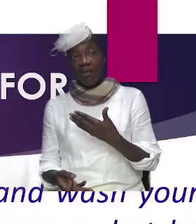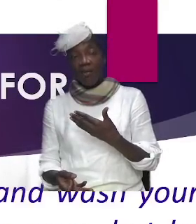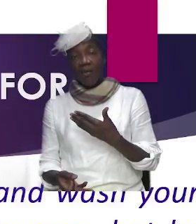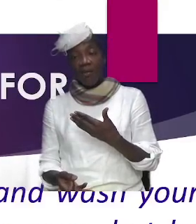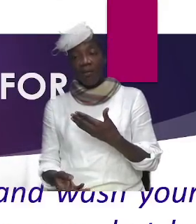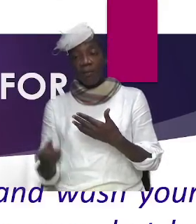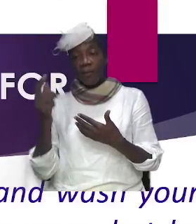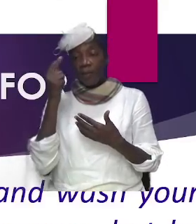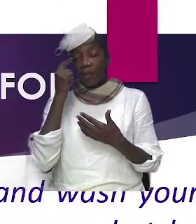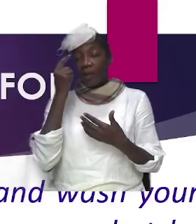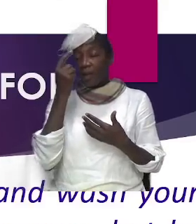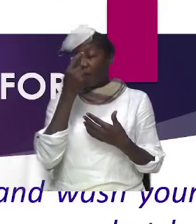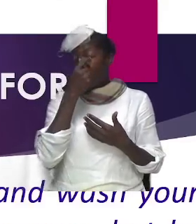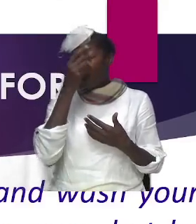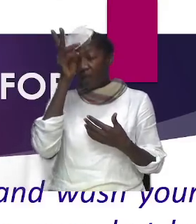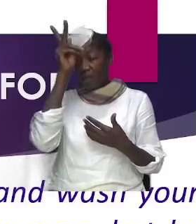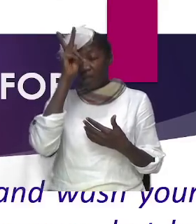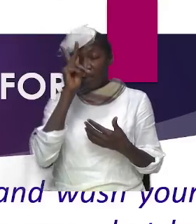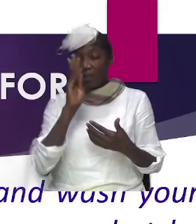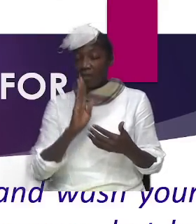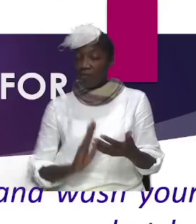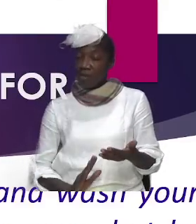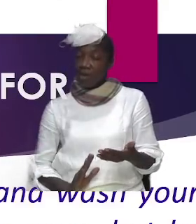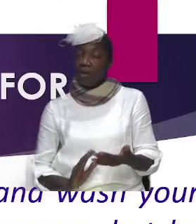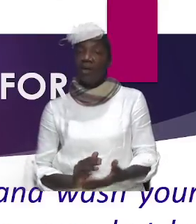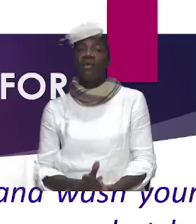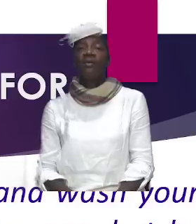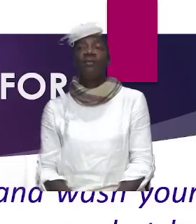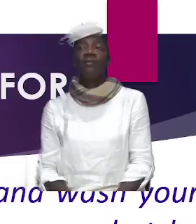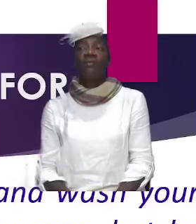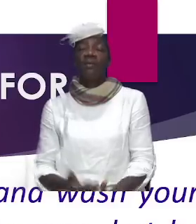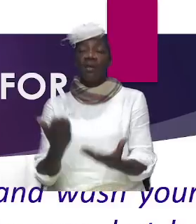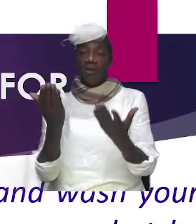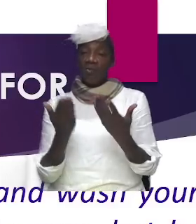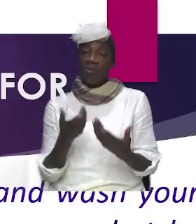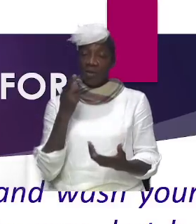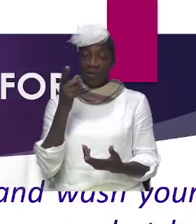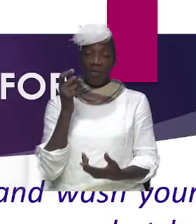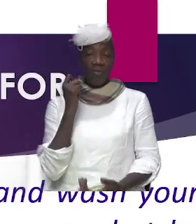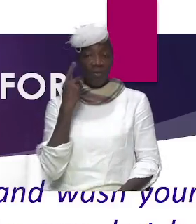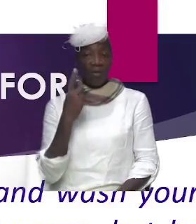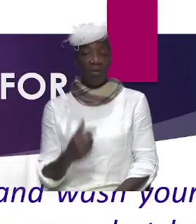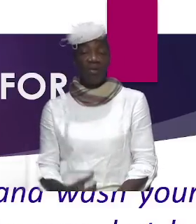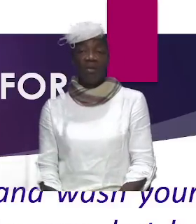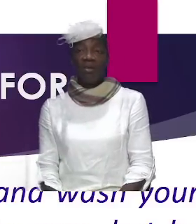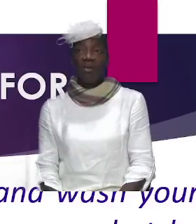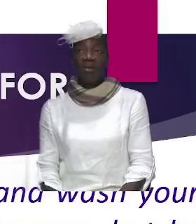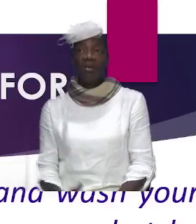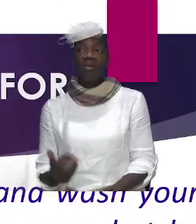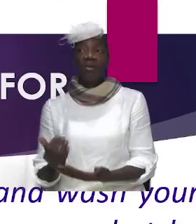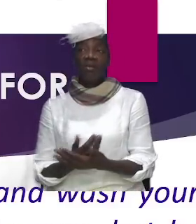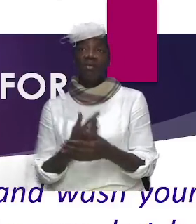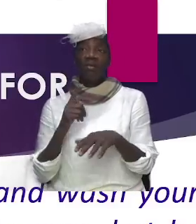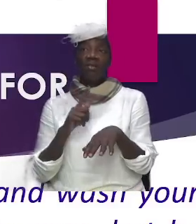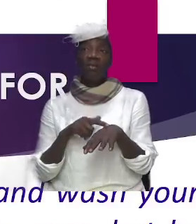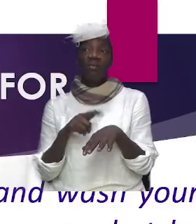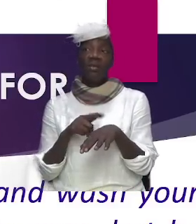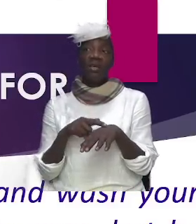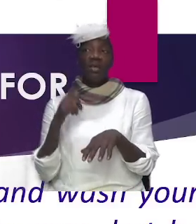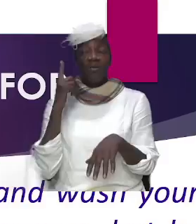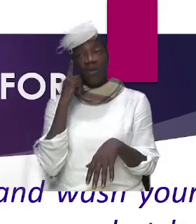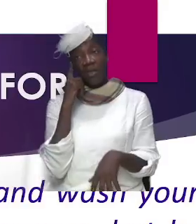in the eyes of God. And I want all of us to bear it, because sometimes we are of the